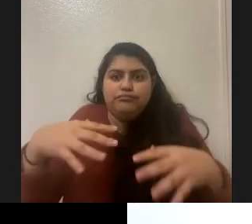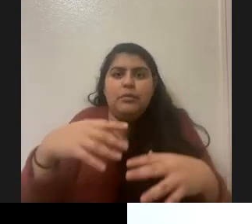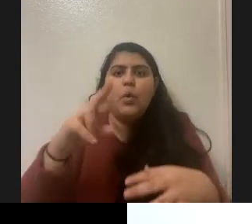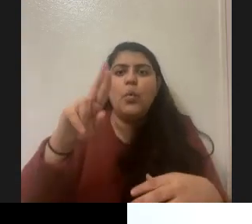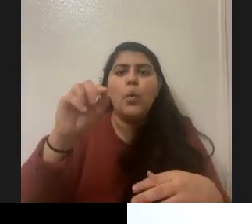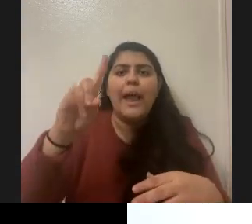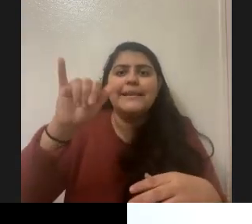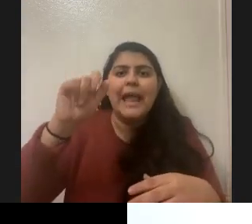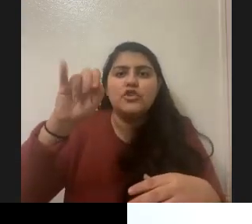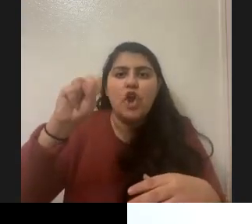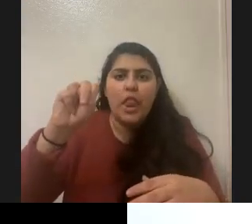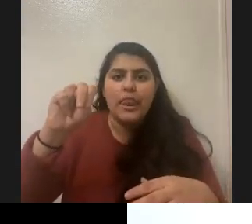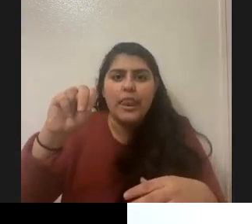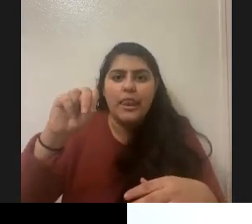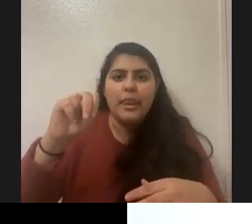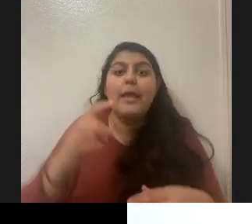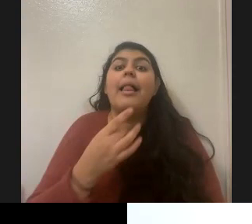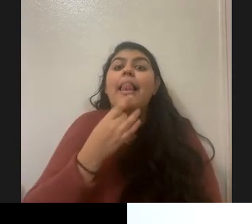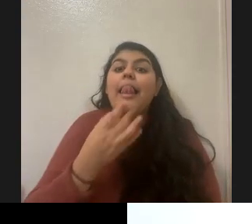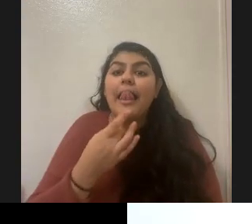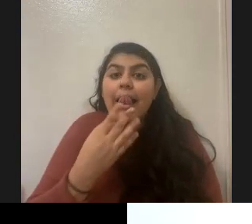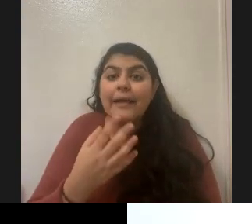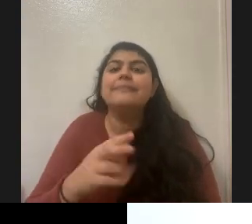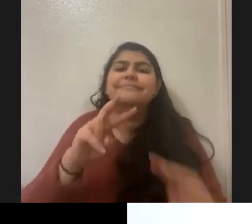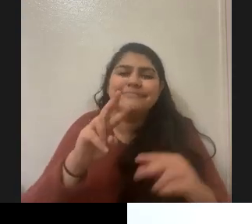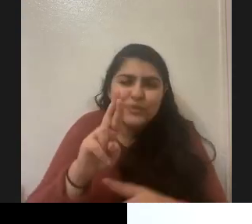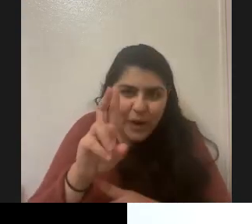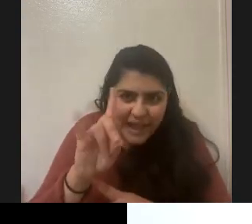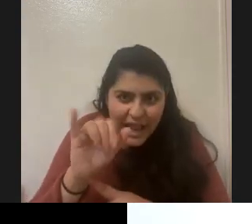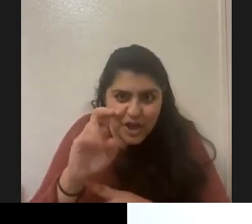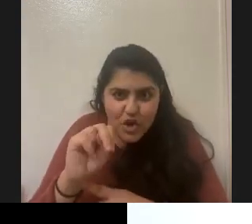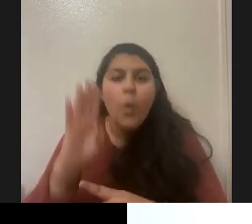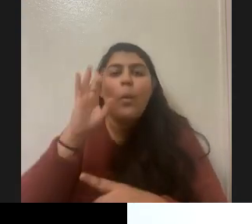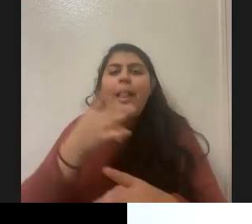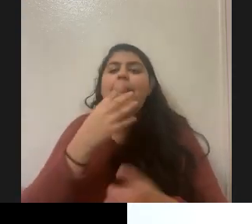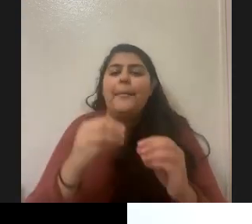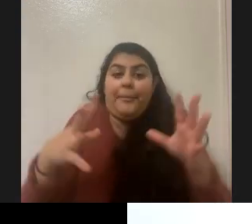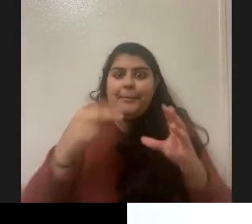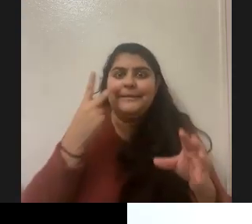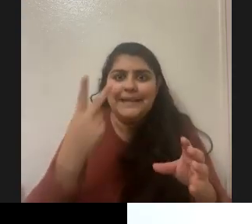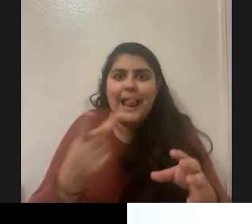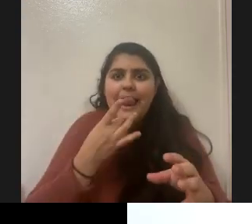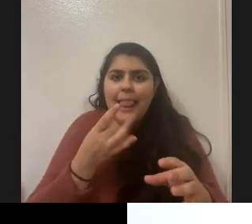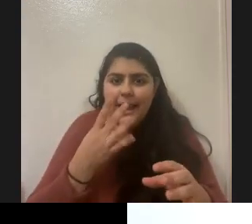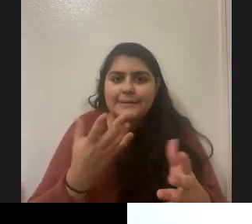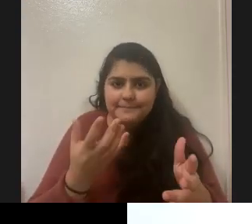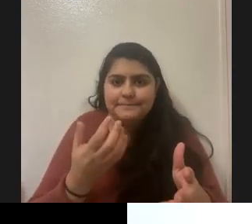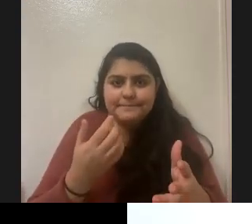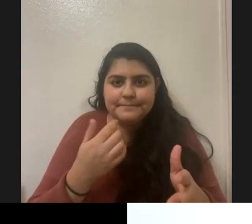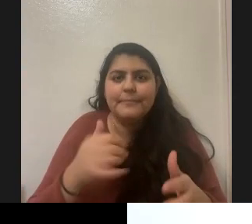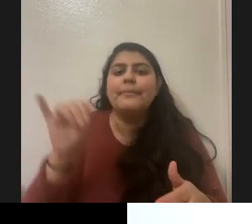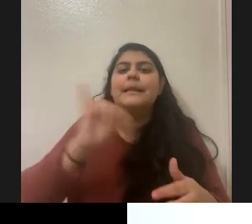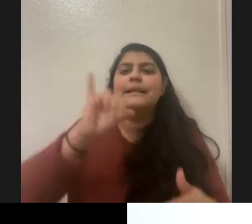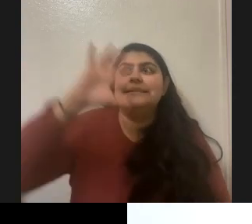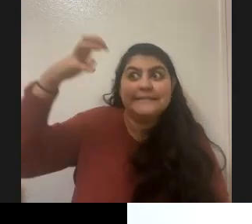radiation. And so light is actually just radiation, right? So you're going to see a burst of light happening. And also in the same way, our sun, if